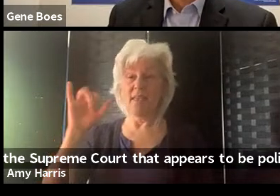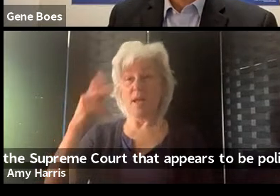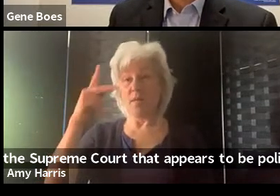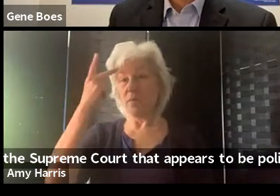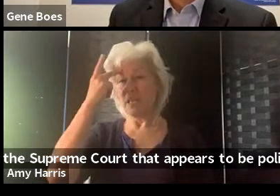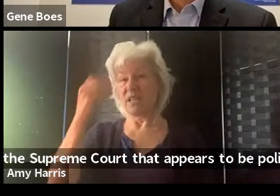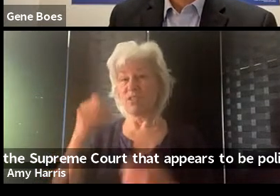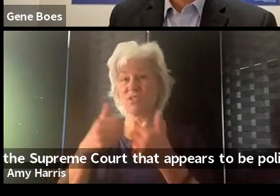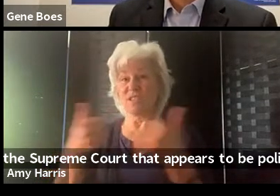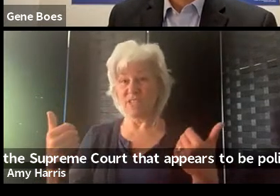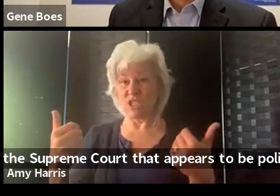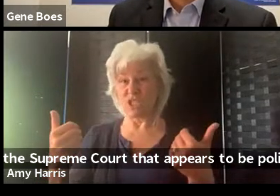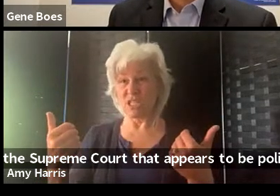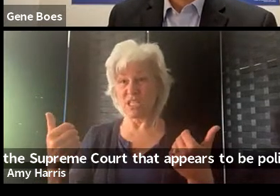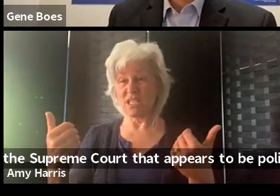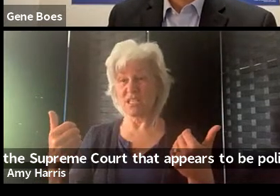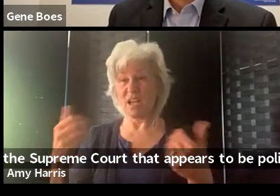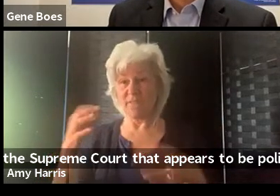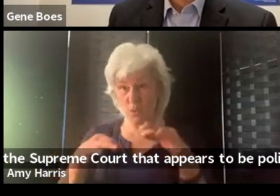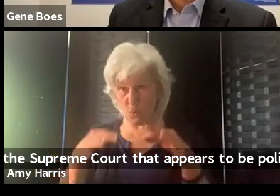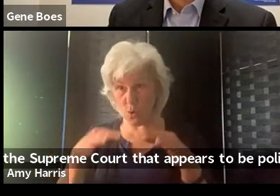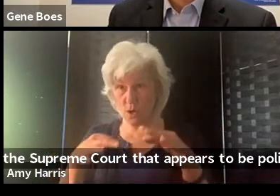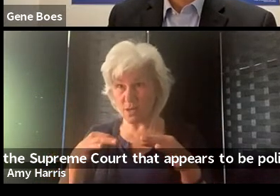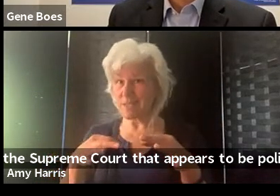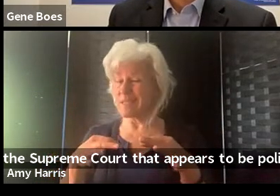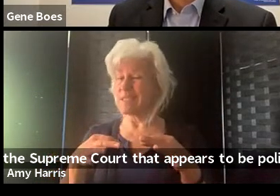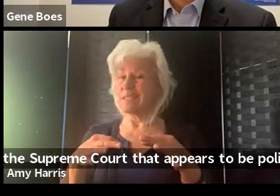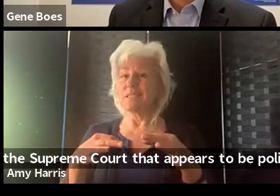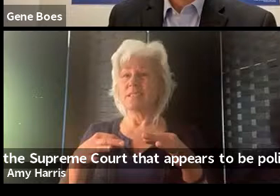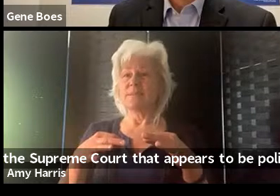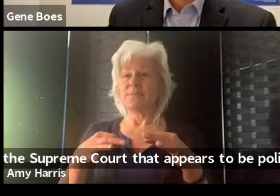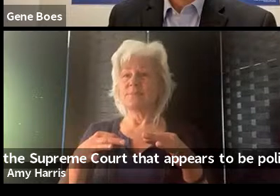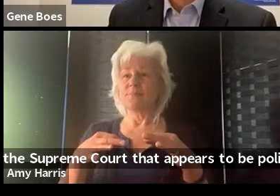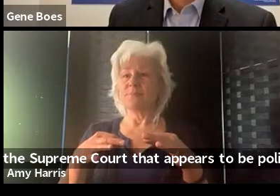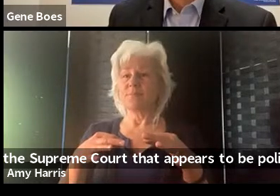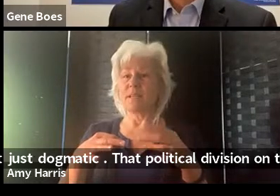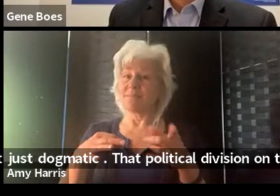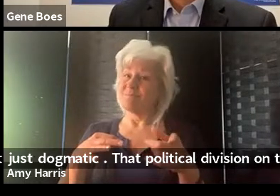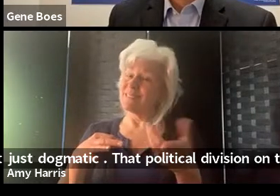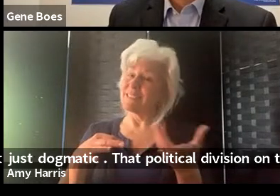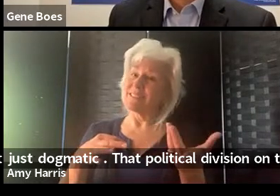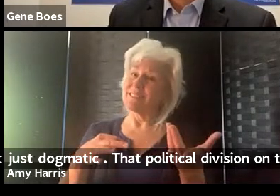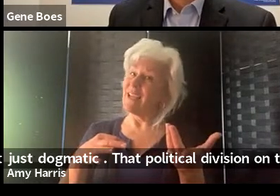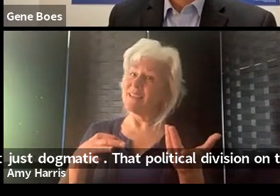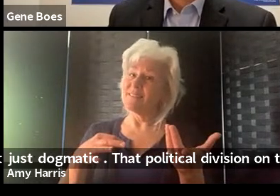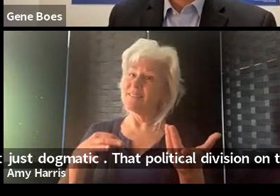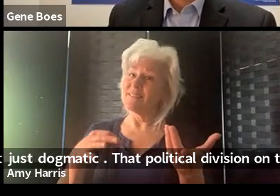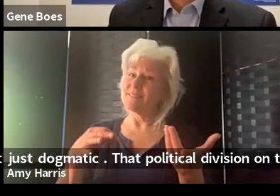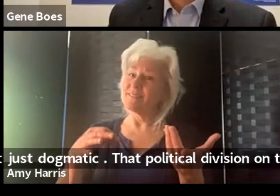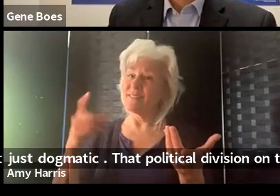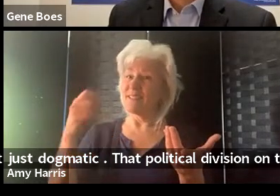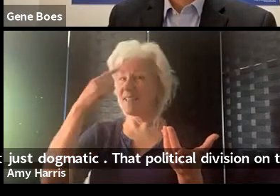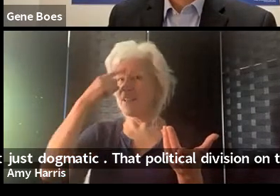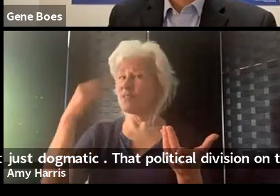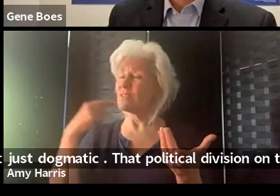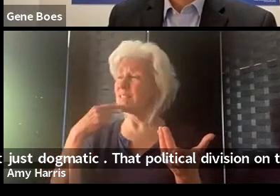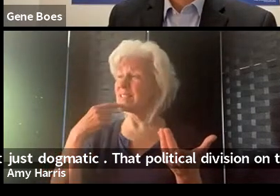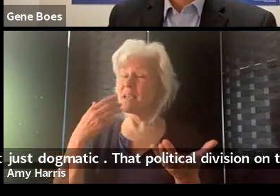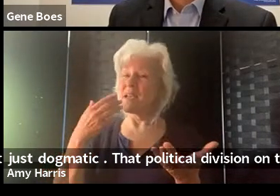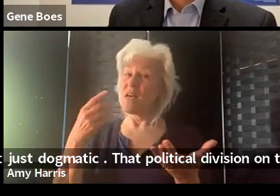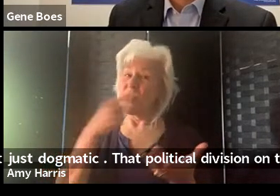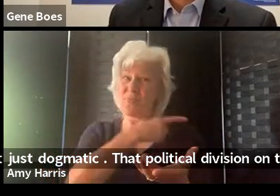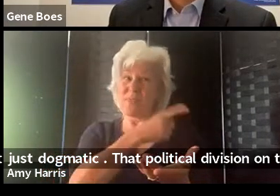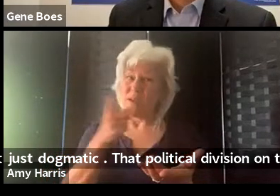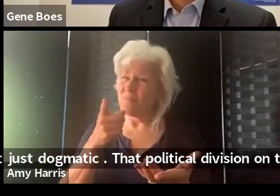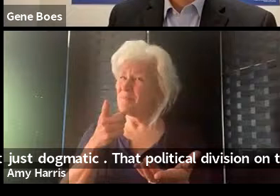court is, as Governor Evans says, perhaps not as educated as they could